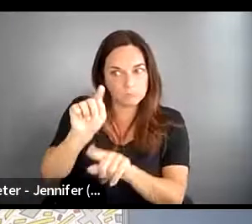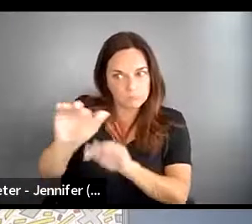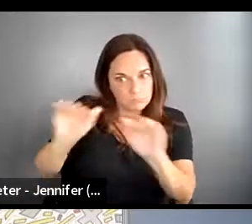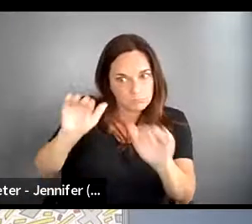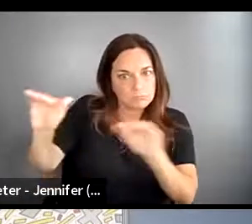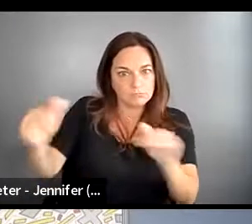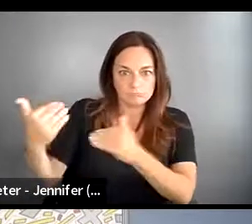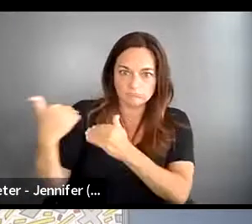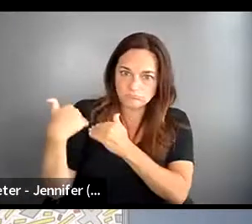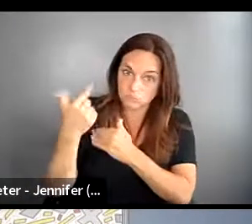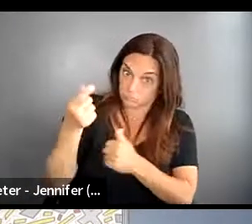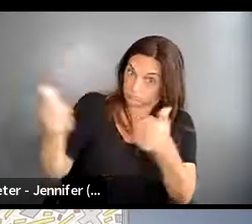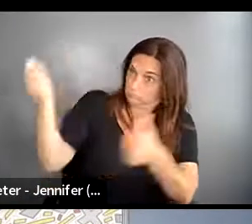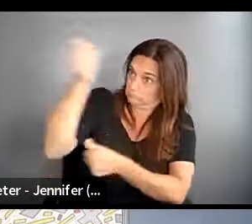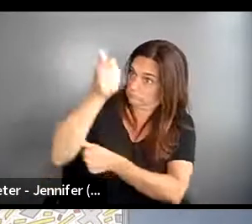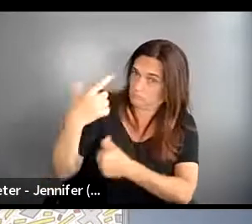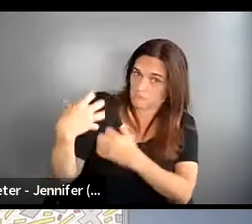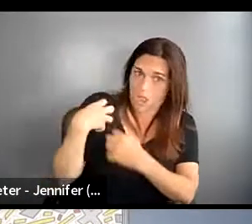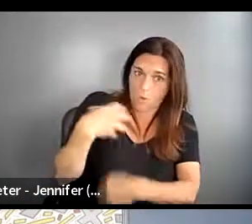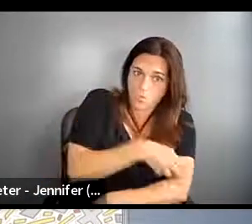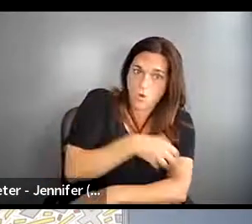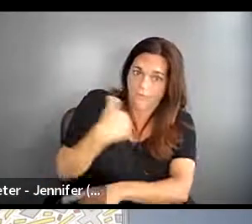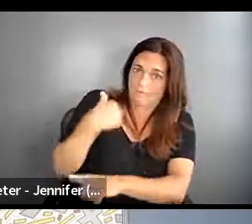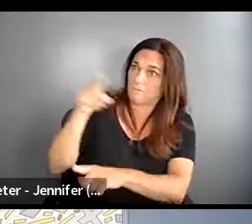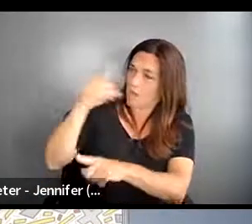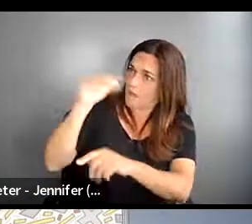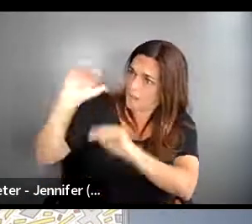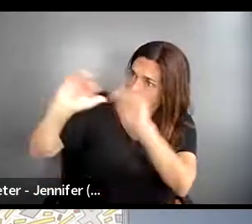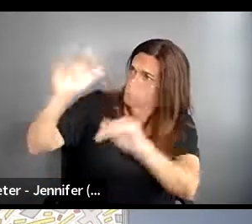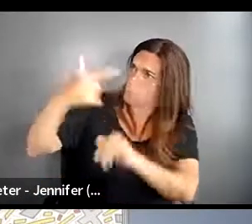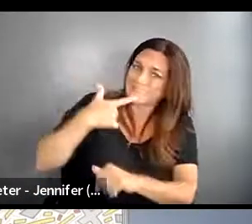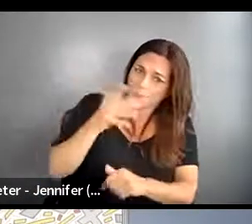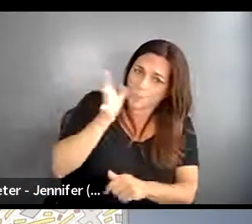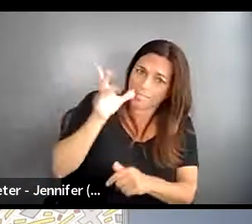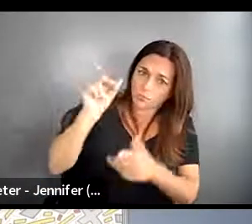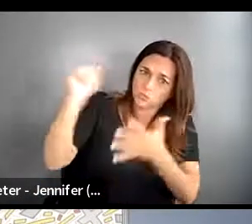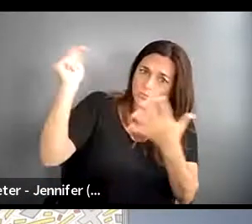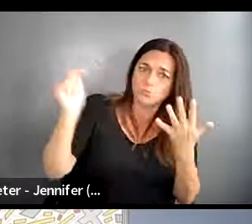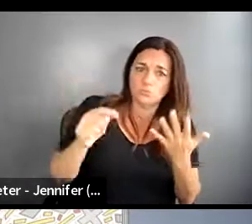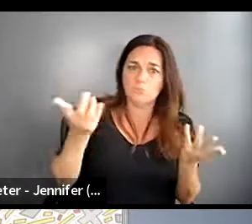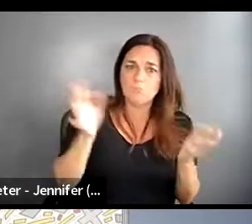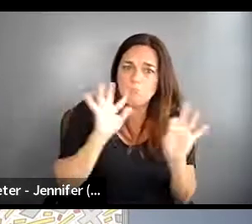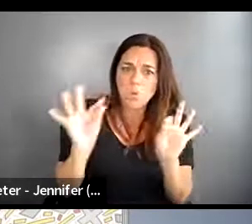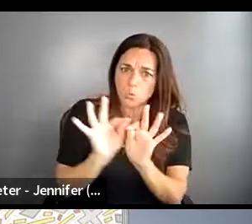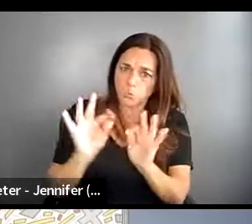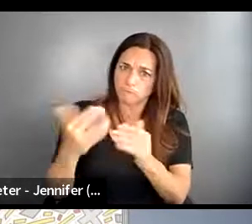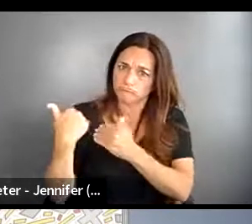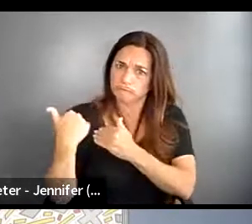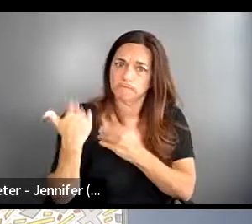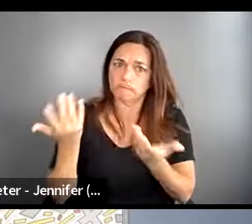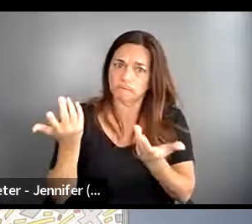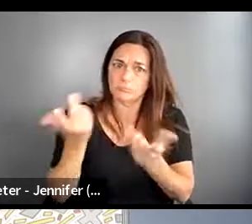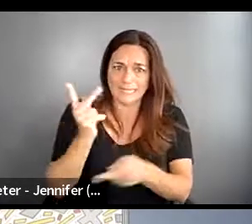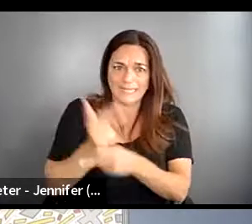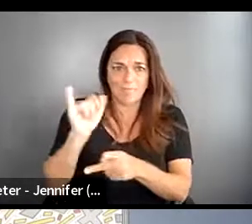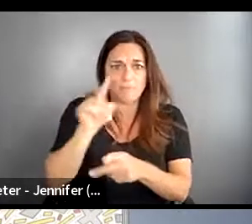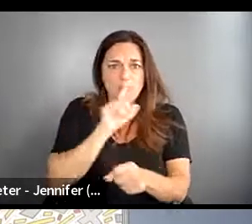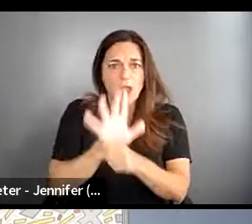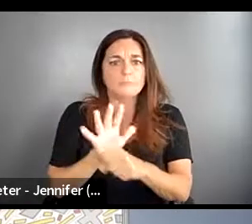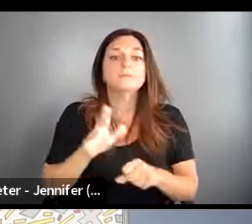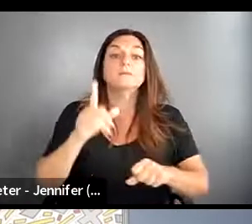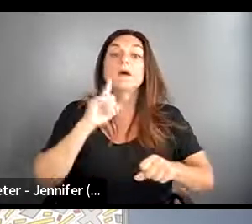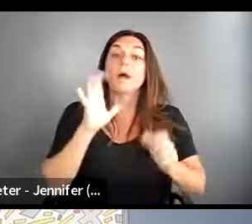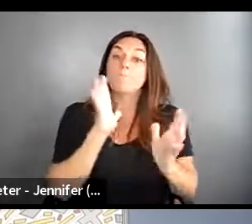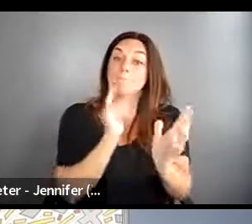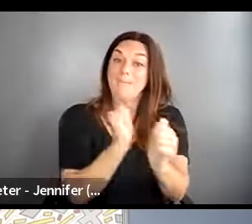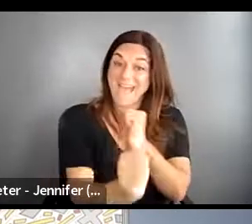power accountable to the work that they said that they would do, right? And in order for us to have good policy pass through that building